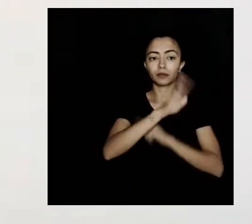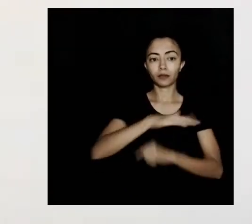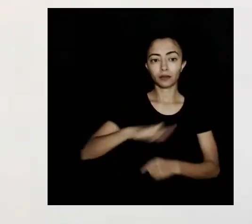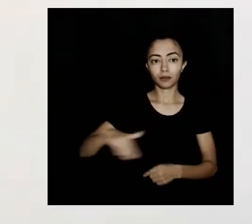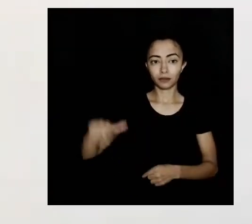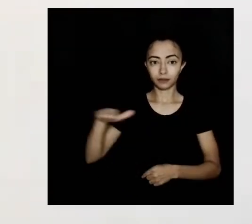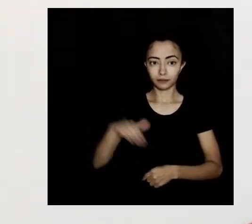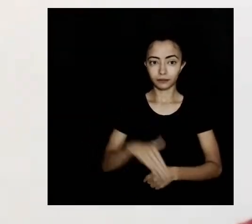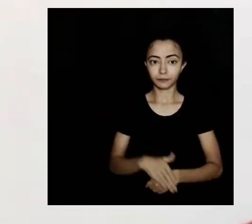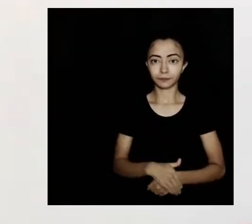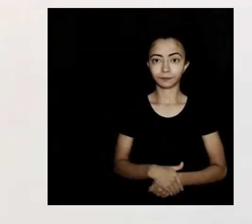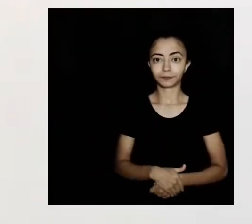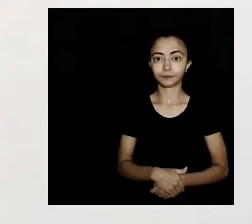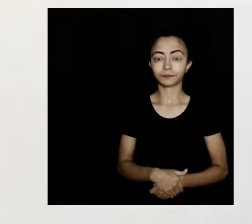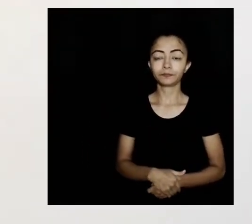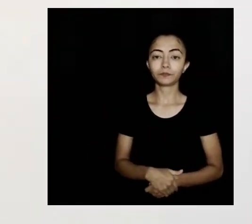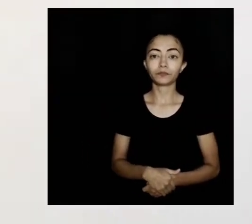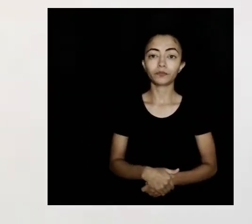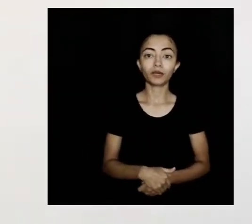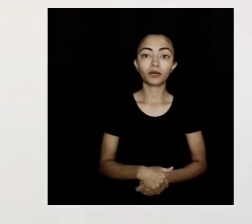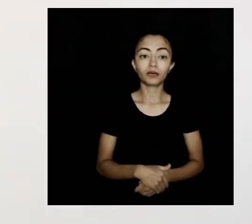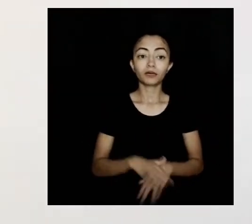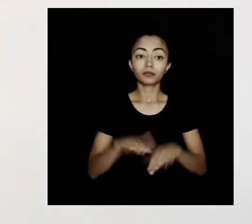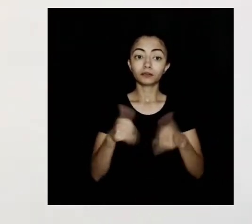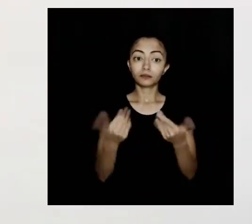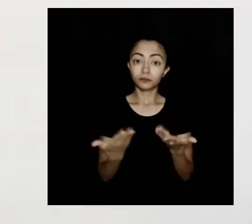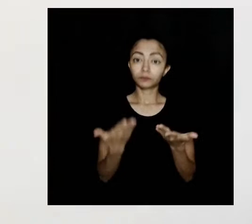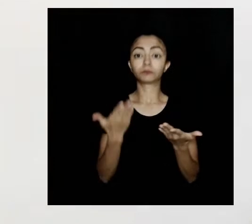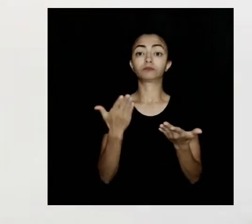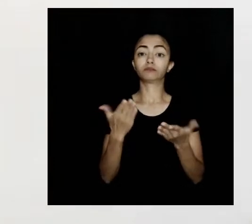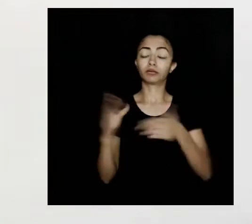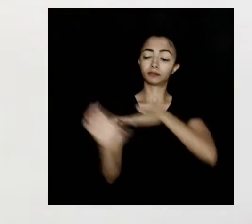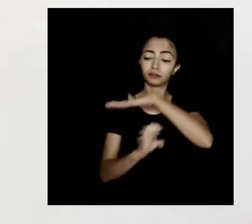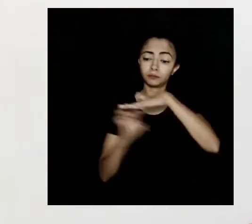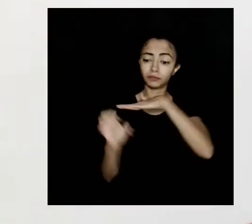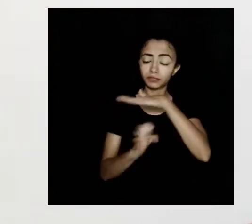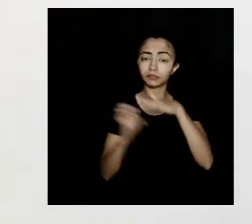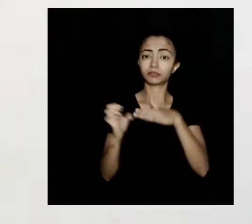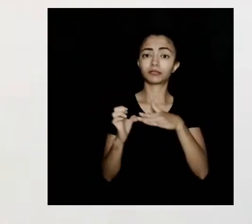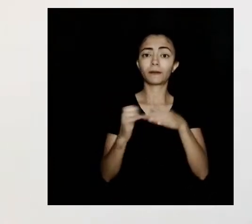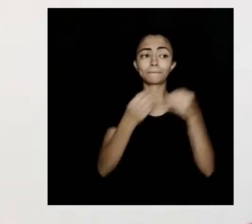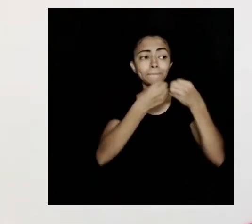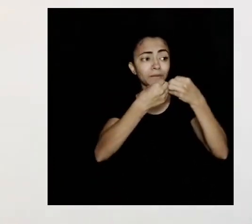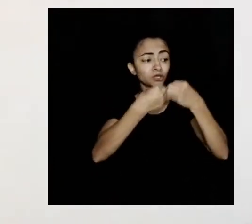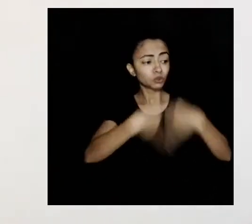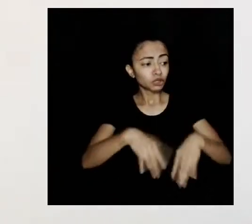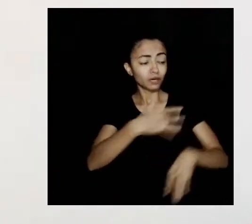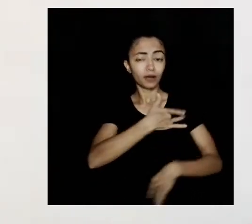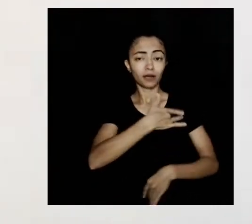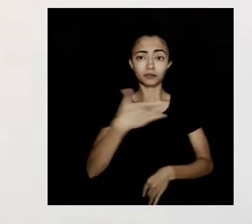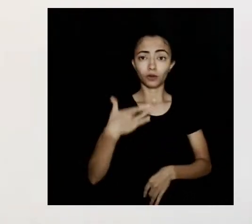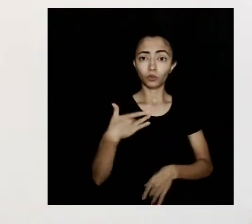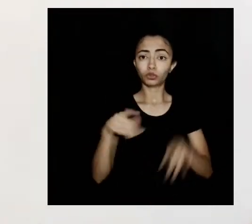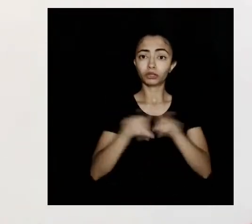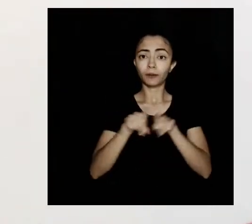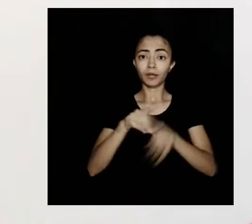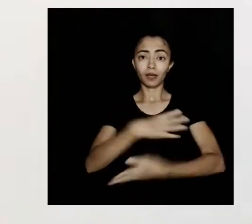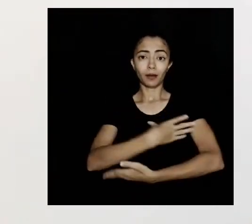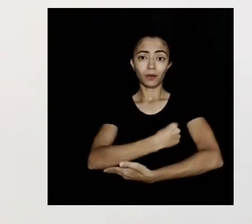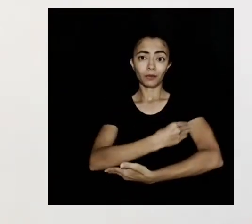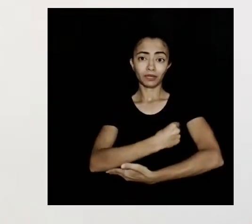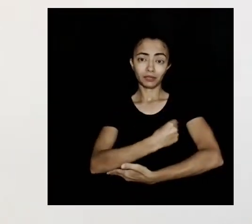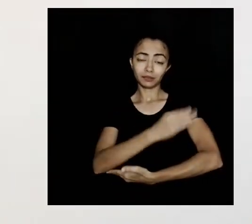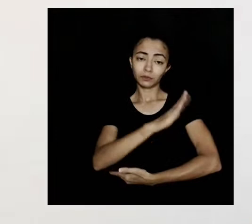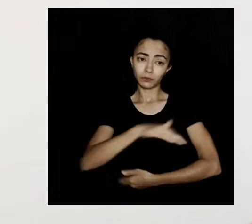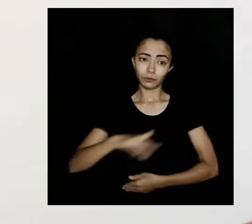other products. The practice of cross marketing or producting, it goes against the rights of